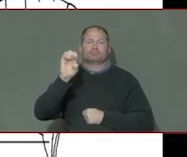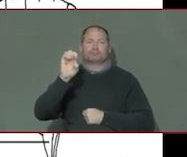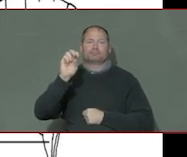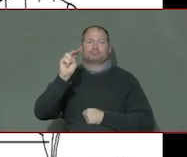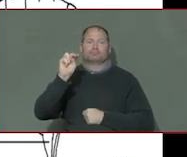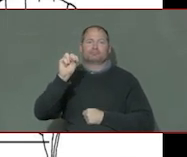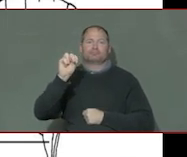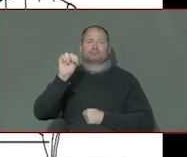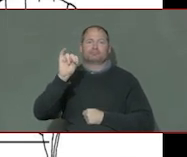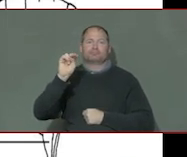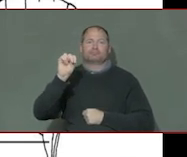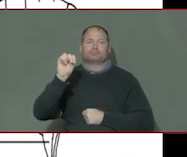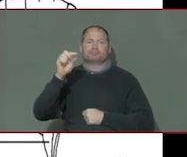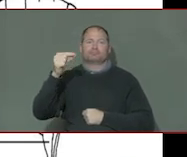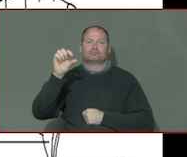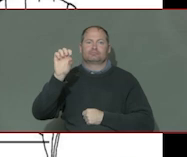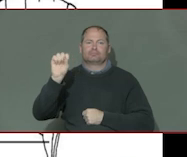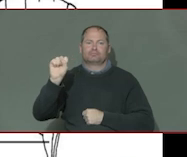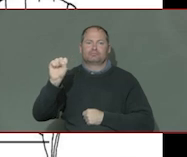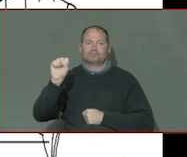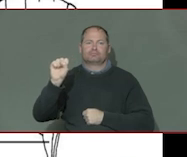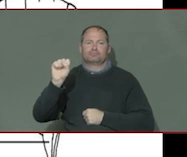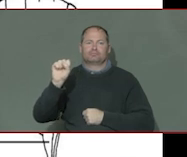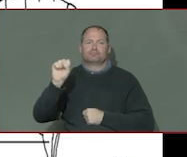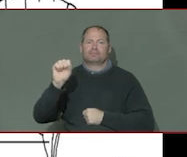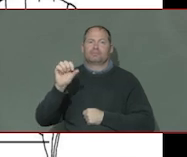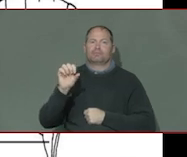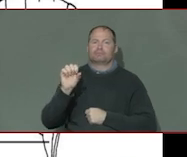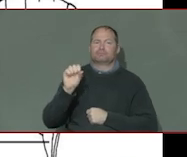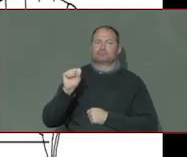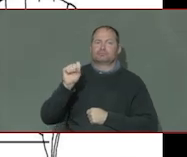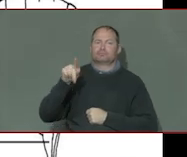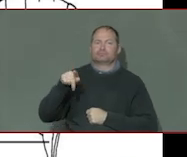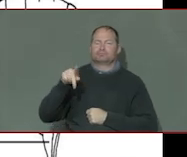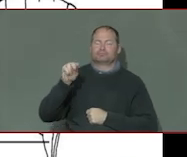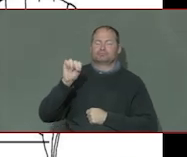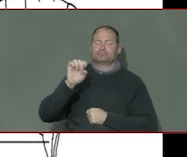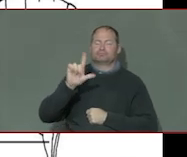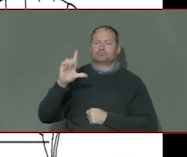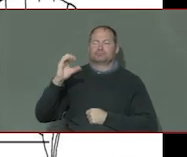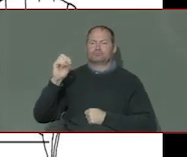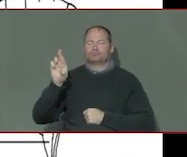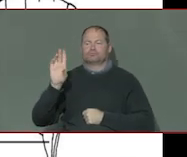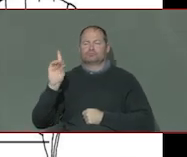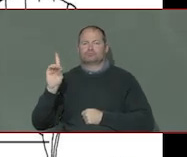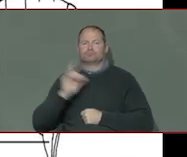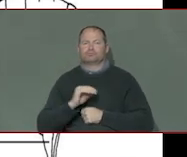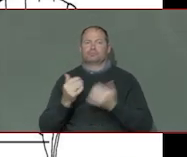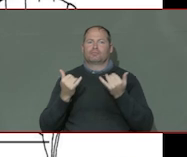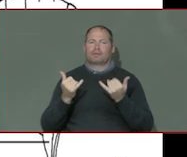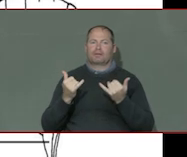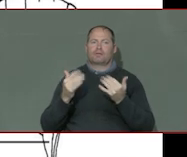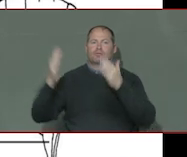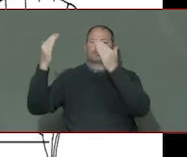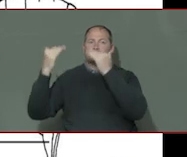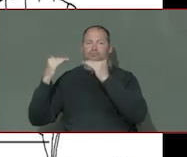also our spinal cord, that's going to be a protection. The autonomic nervous system, meaning